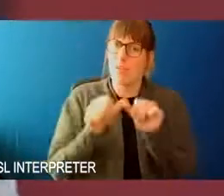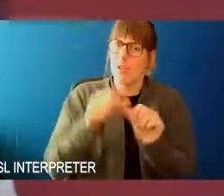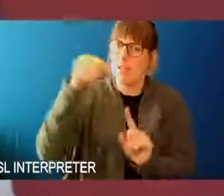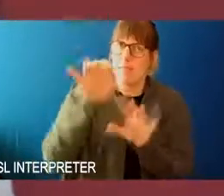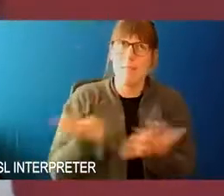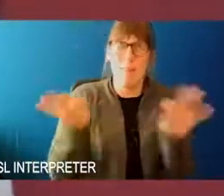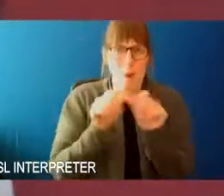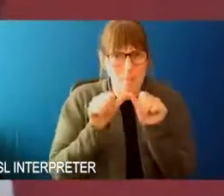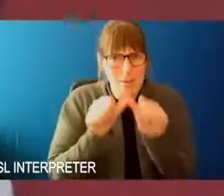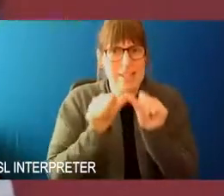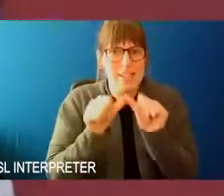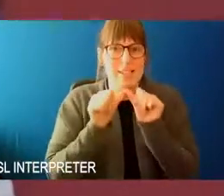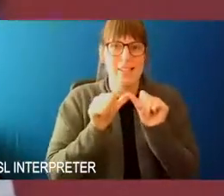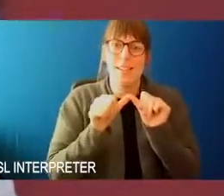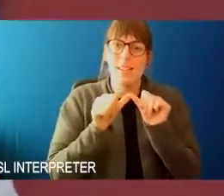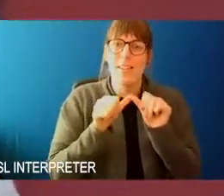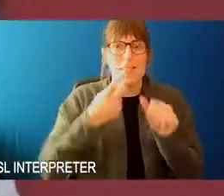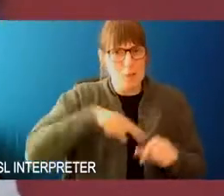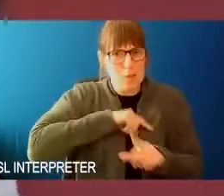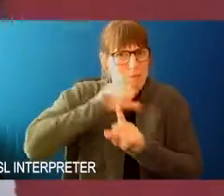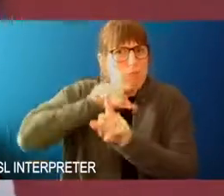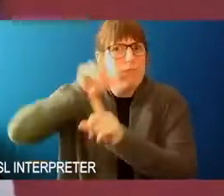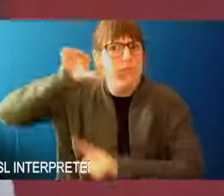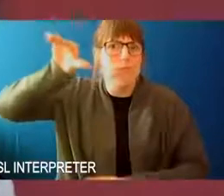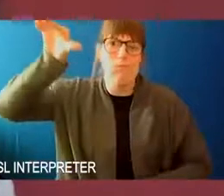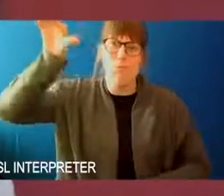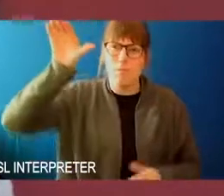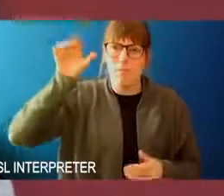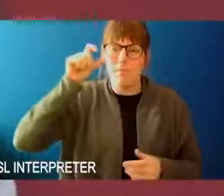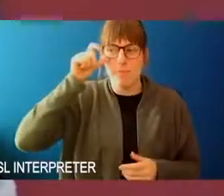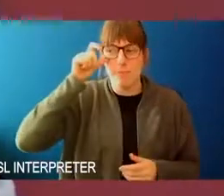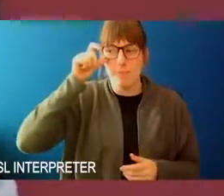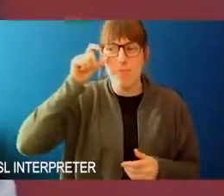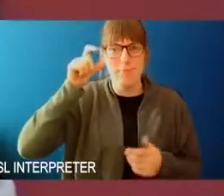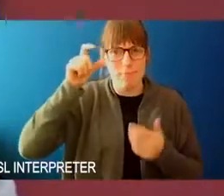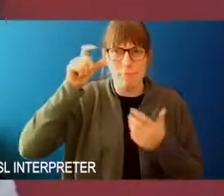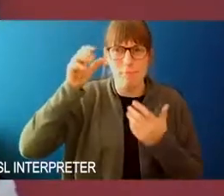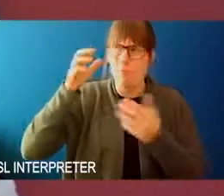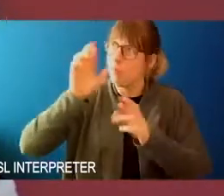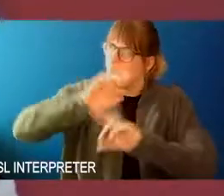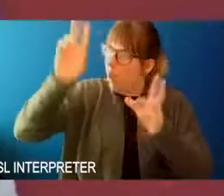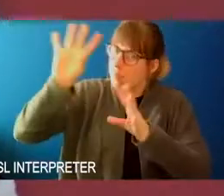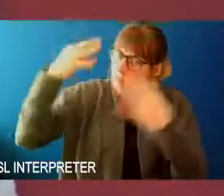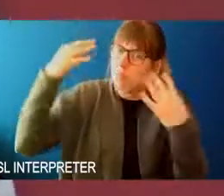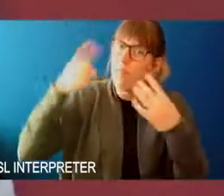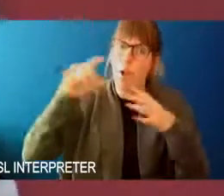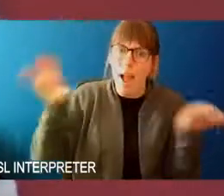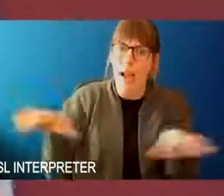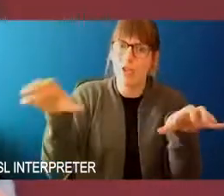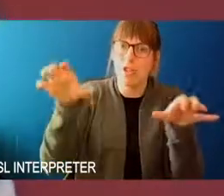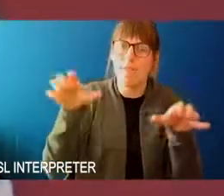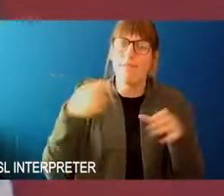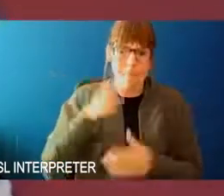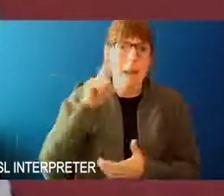persistence, and persistence is key, enough kind of loud vocalized calls